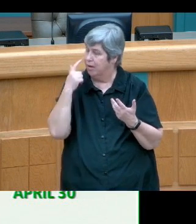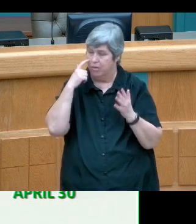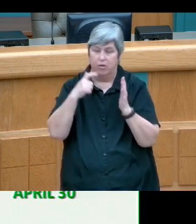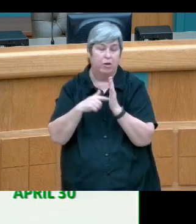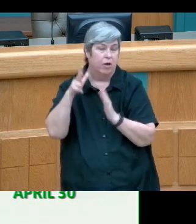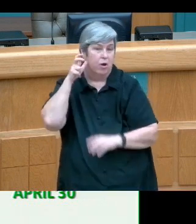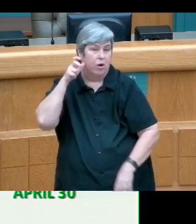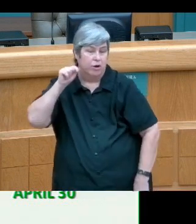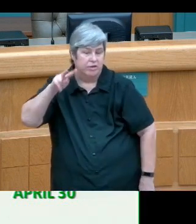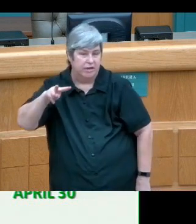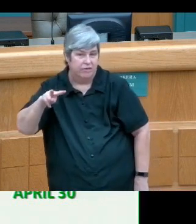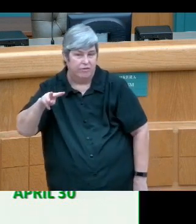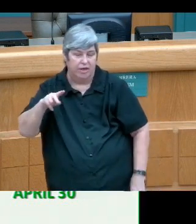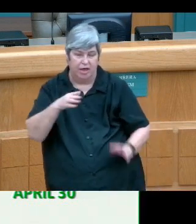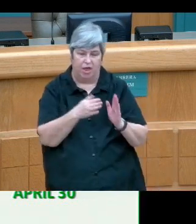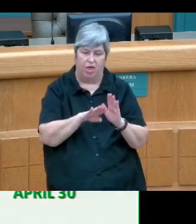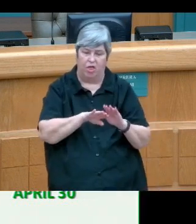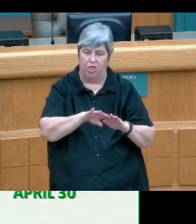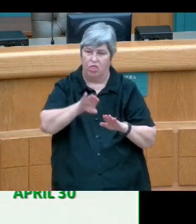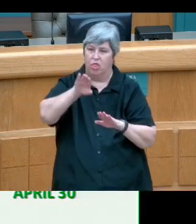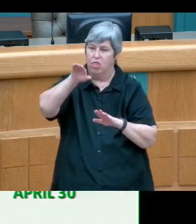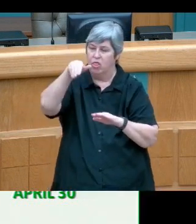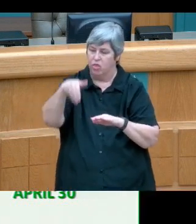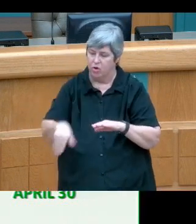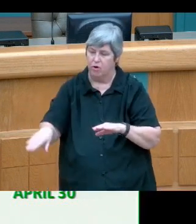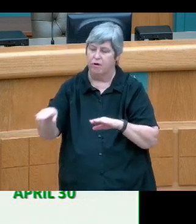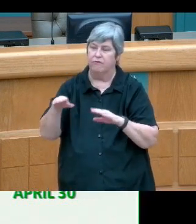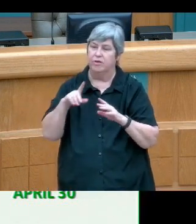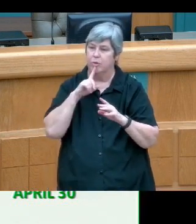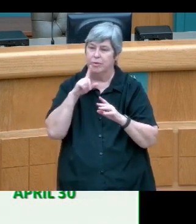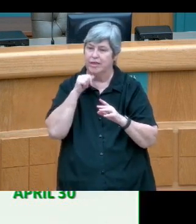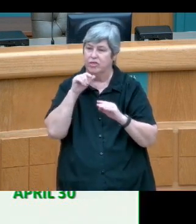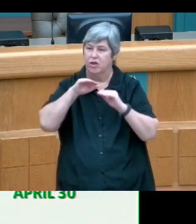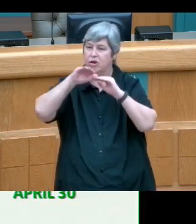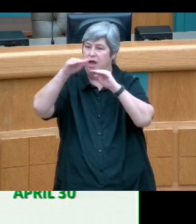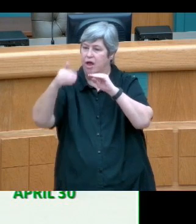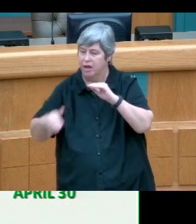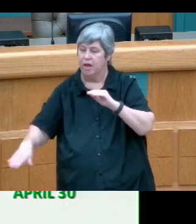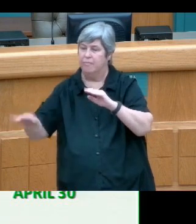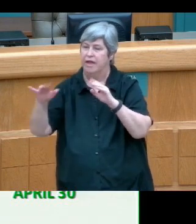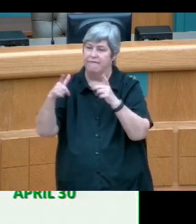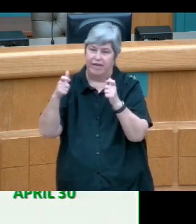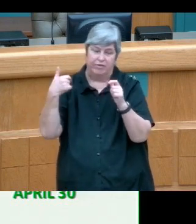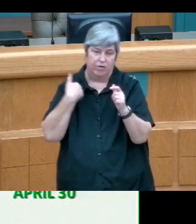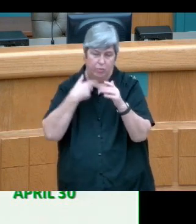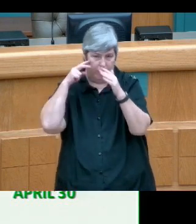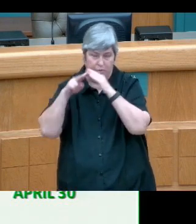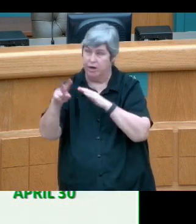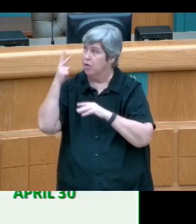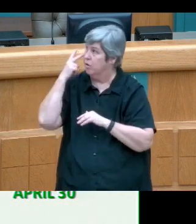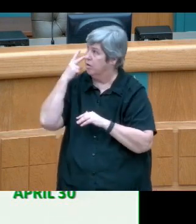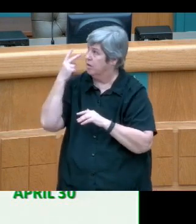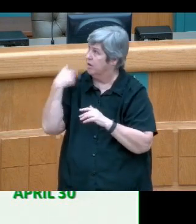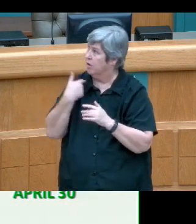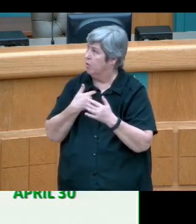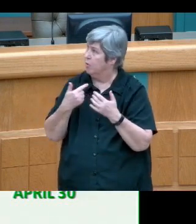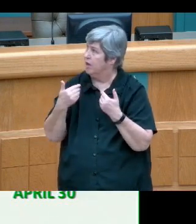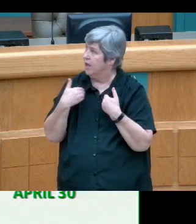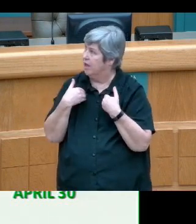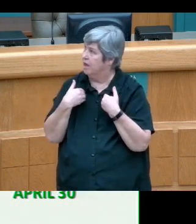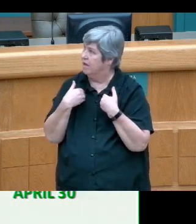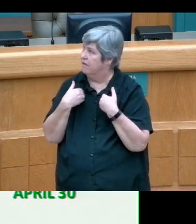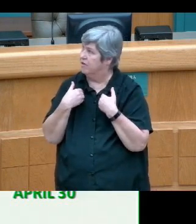on TV that the curves, that in reality, they're not coming down as fast as was predicted, and you can see that here. We have